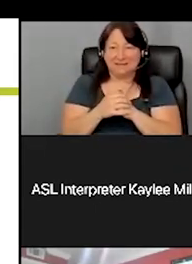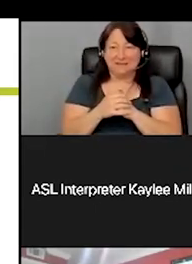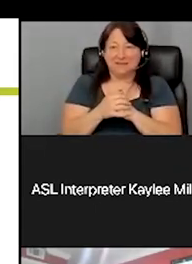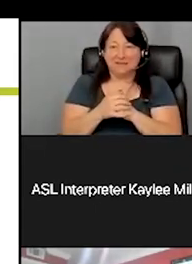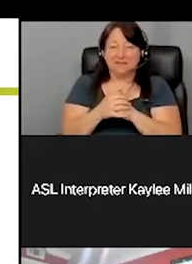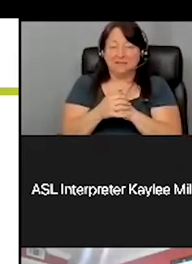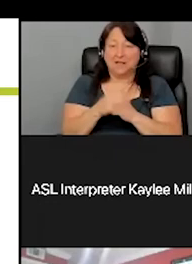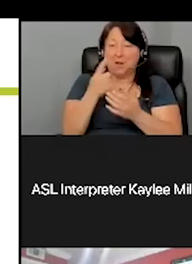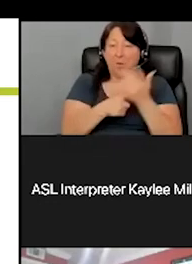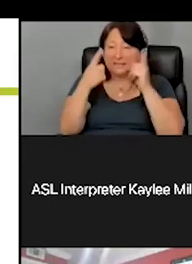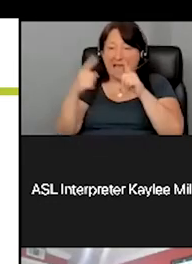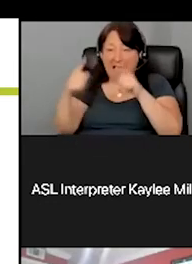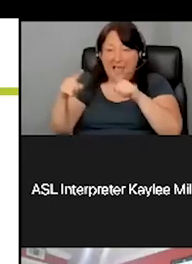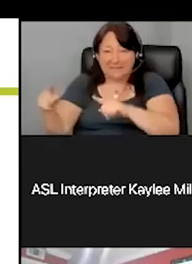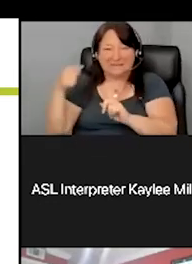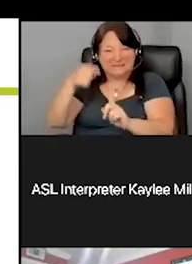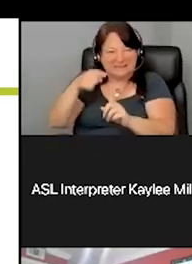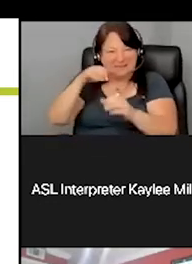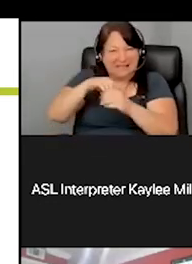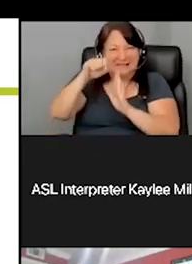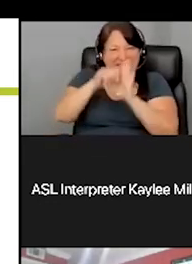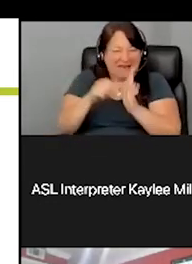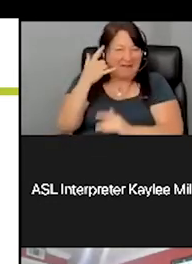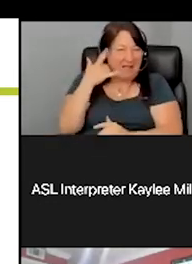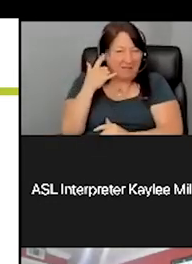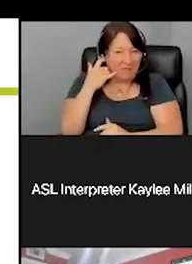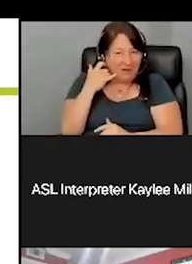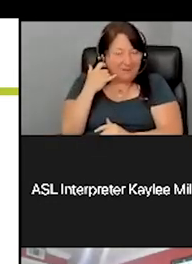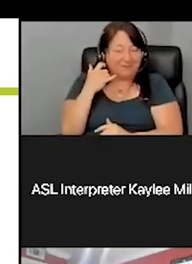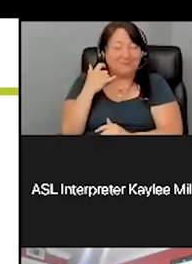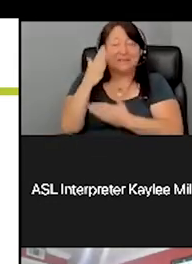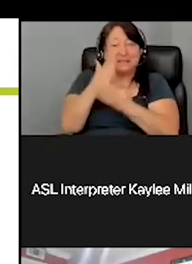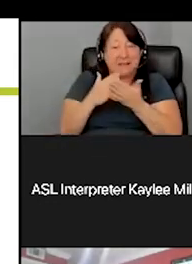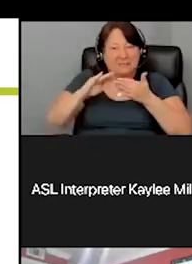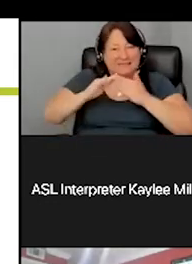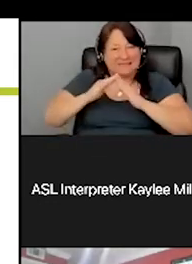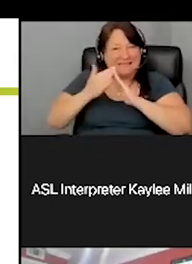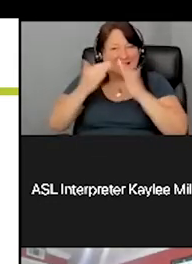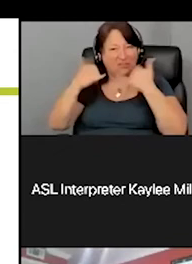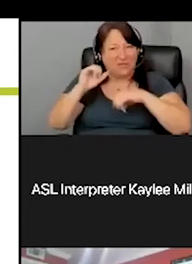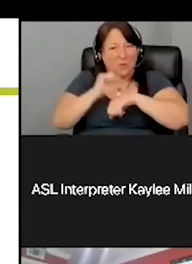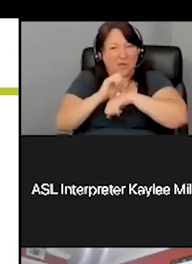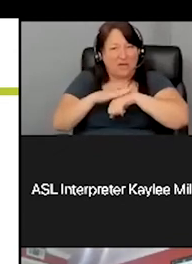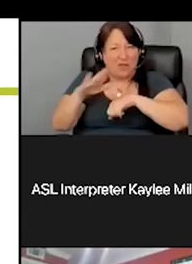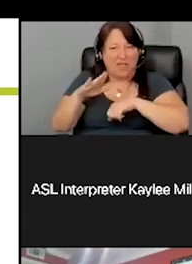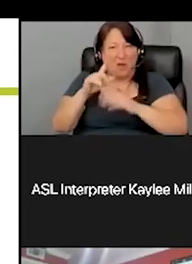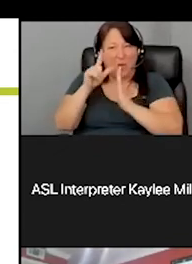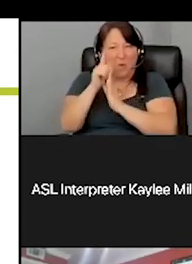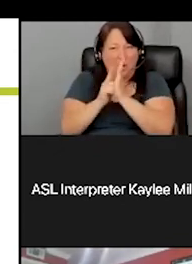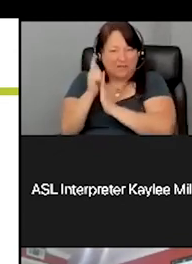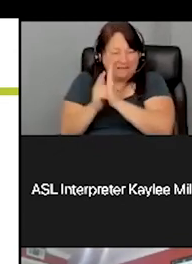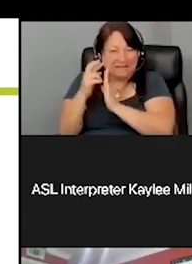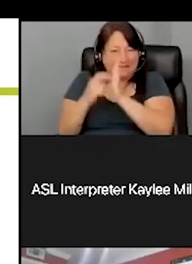and specifically in the state of California, some cities are still working on their ordinances. The city of